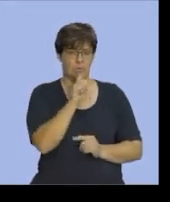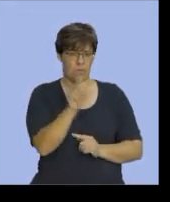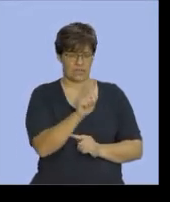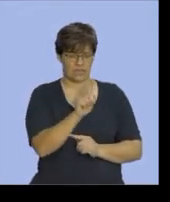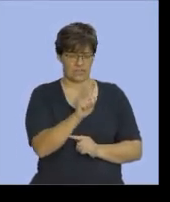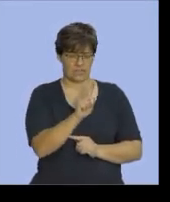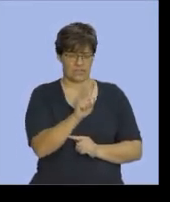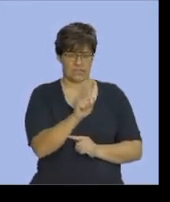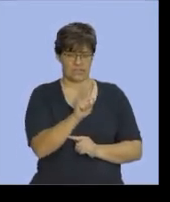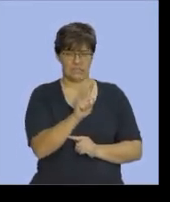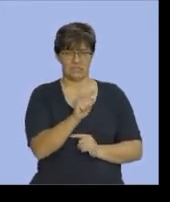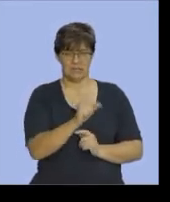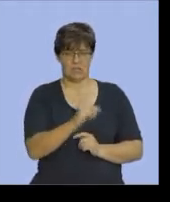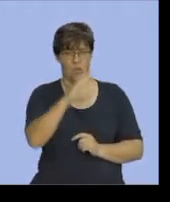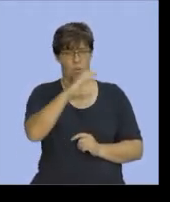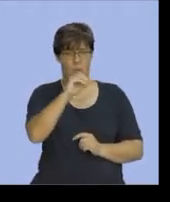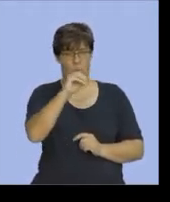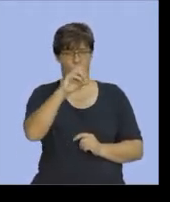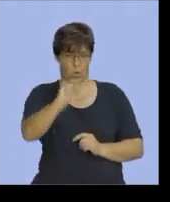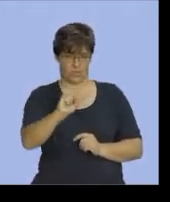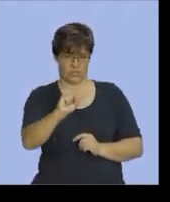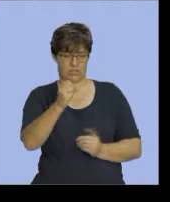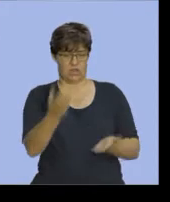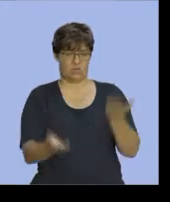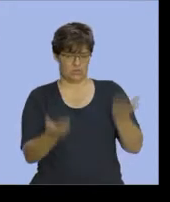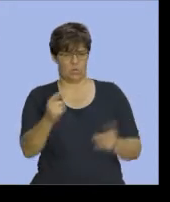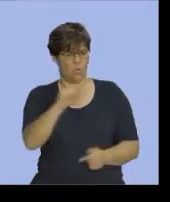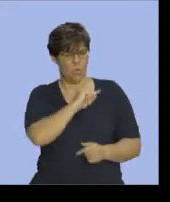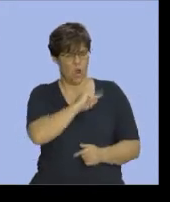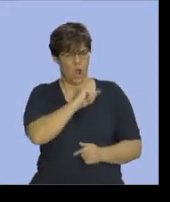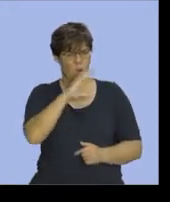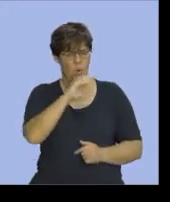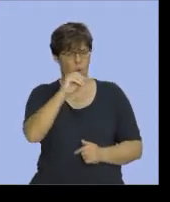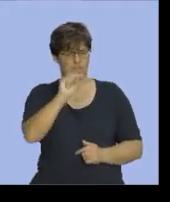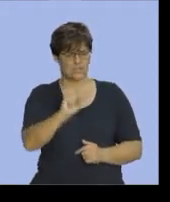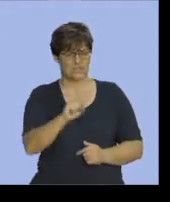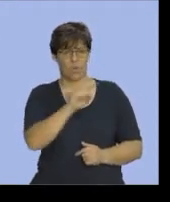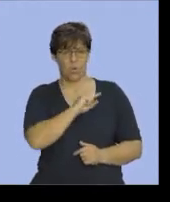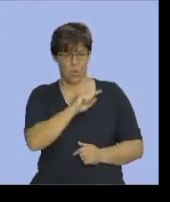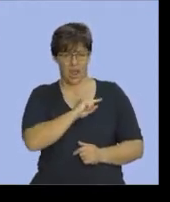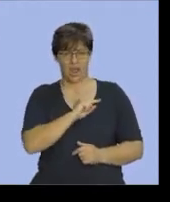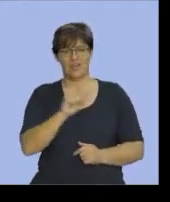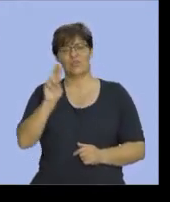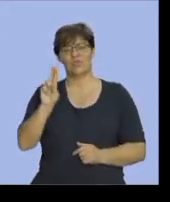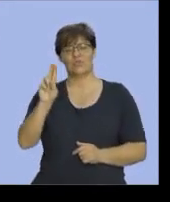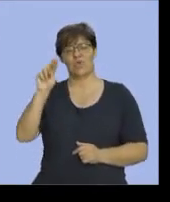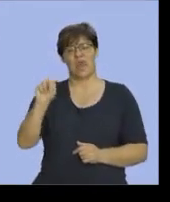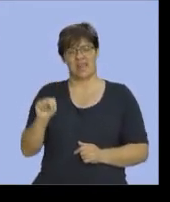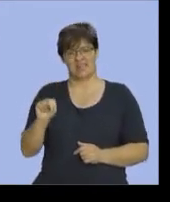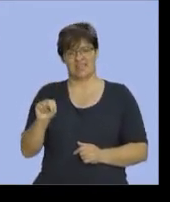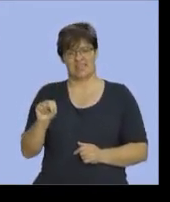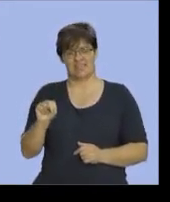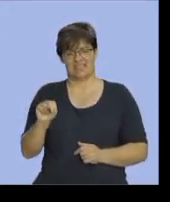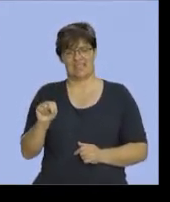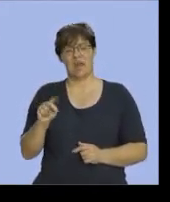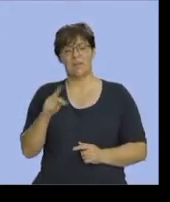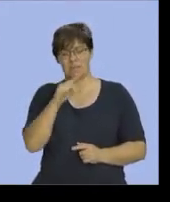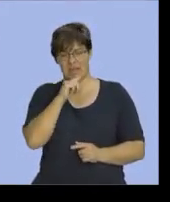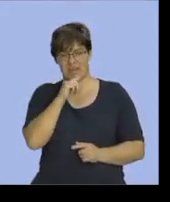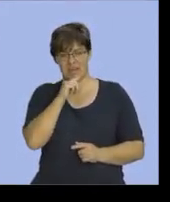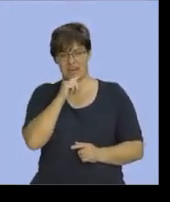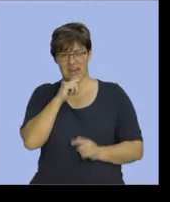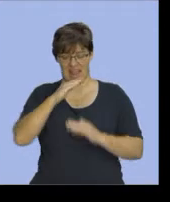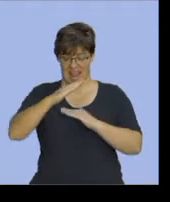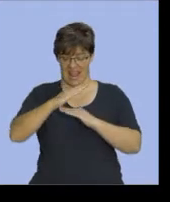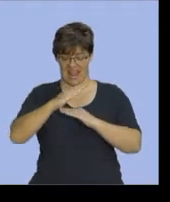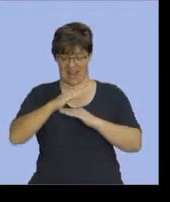the cos ratio here, right? Why cos ratio? Because the UN will form the adjacent to